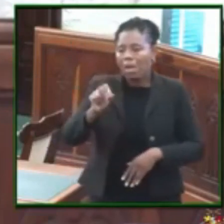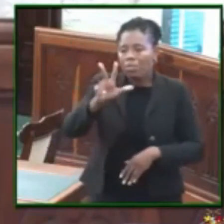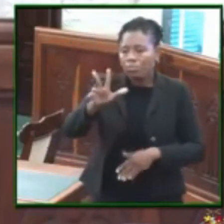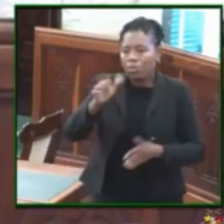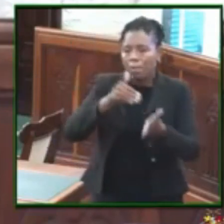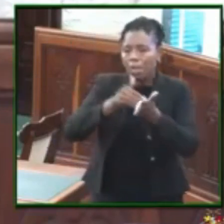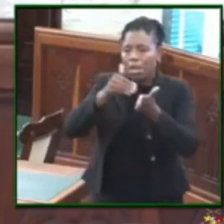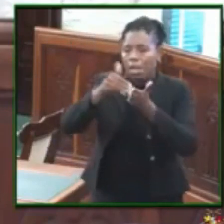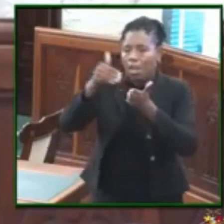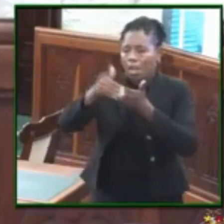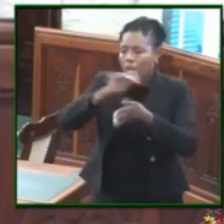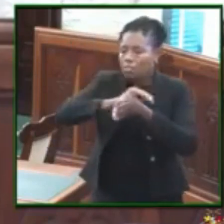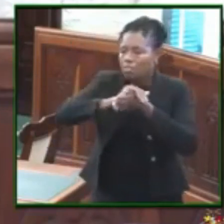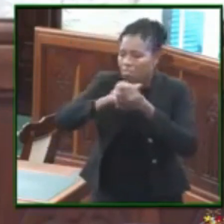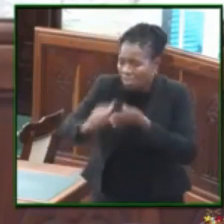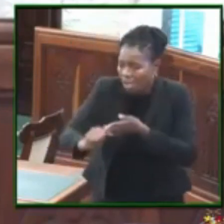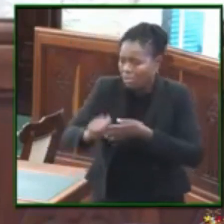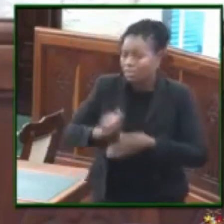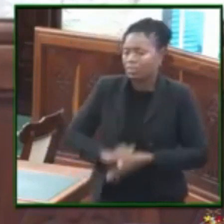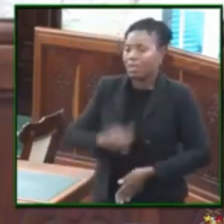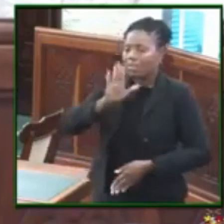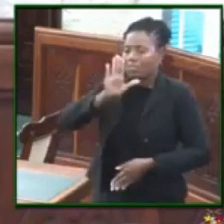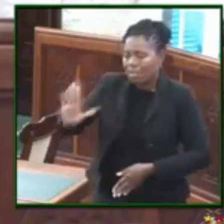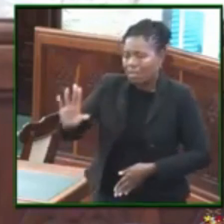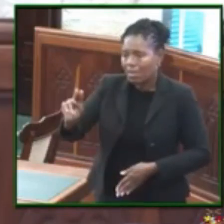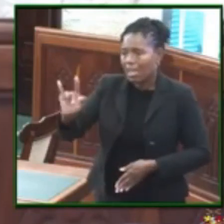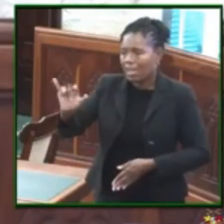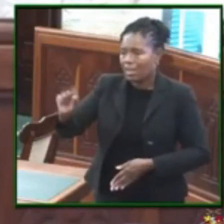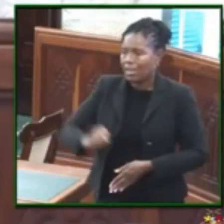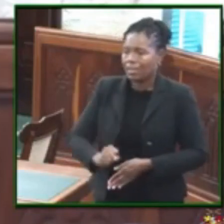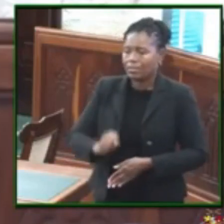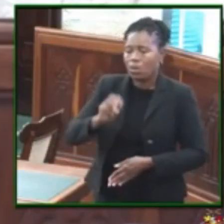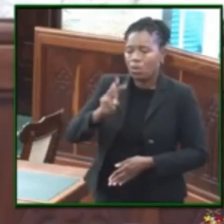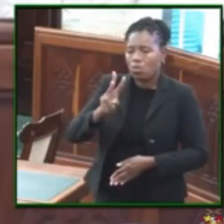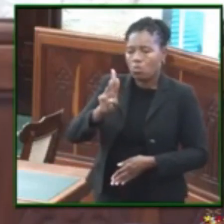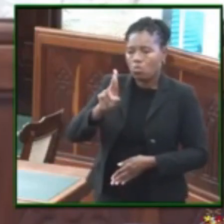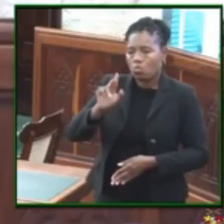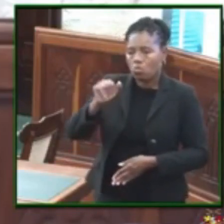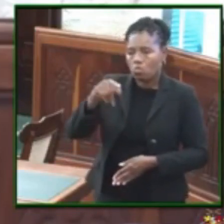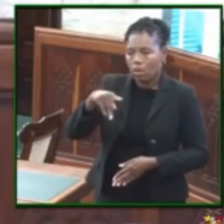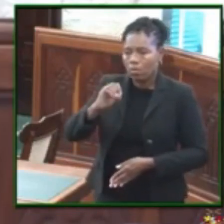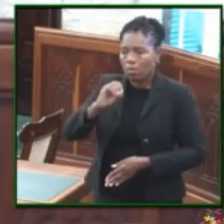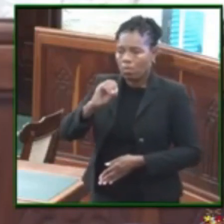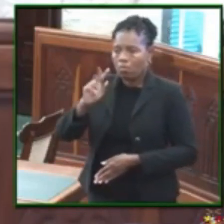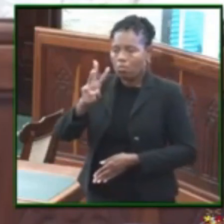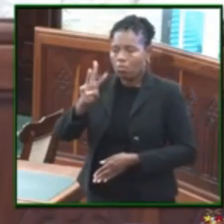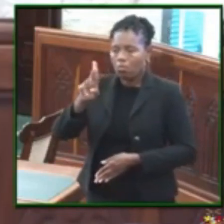$1.3 billion belonging to the NIS, and not belonging to the NIS, but belonging to the poor people of Barbados?